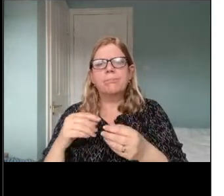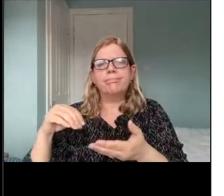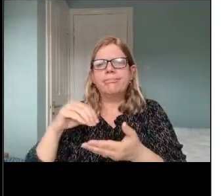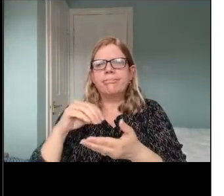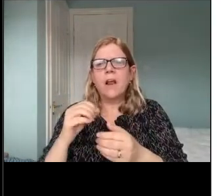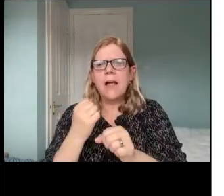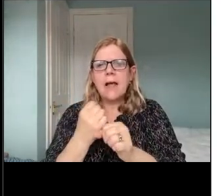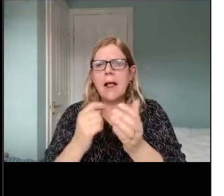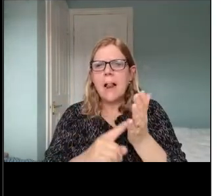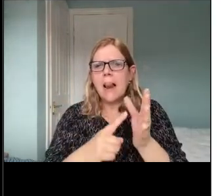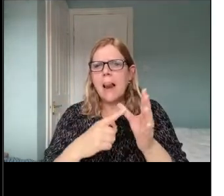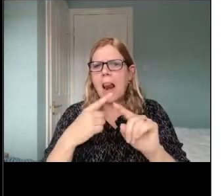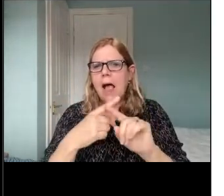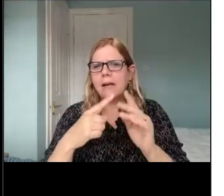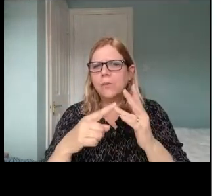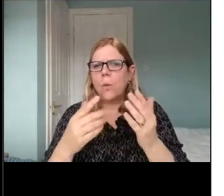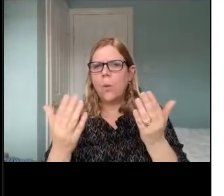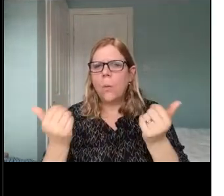3 years.